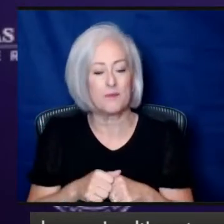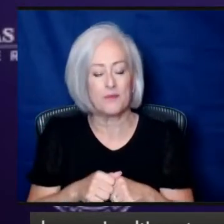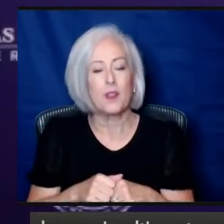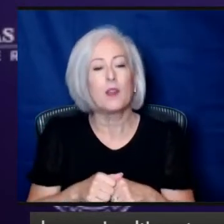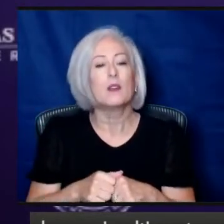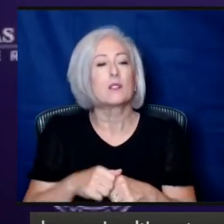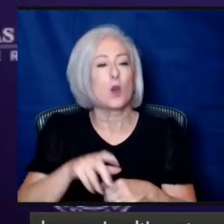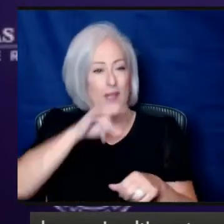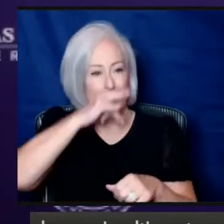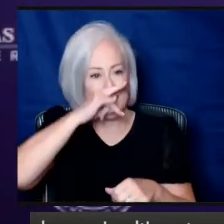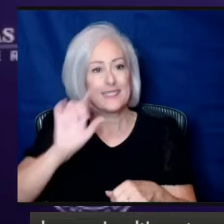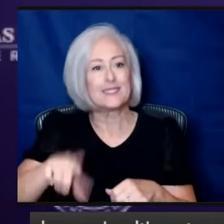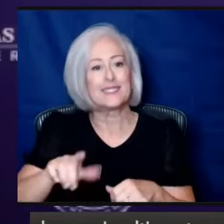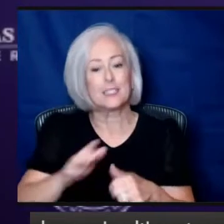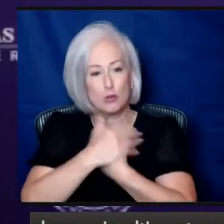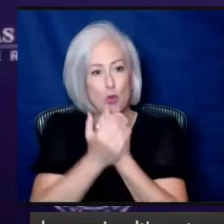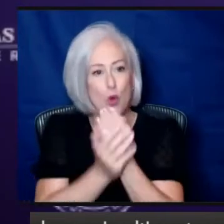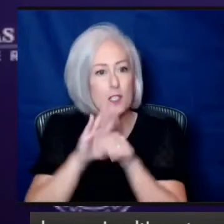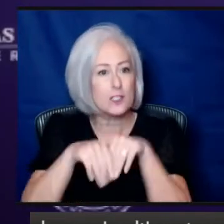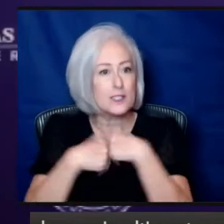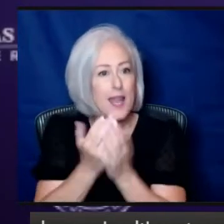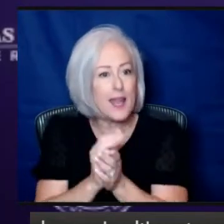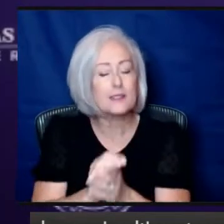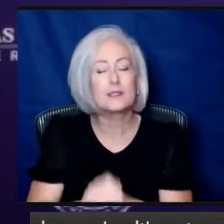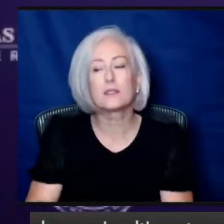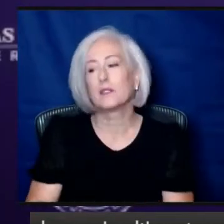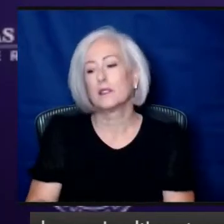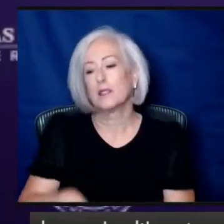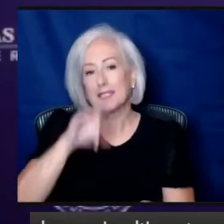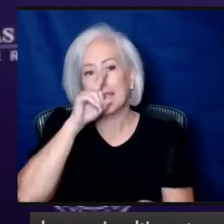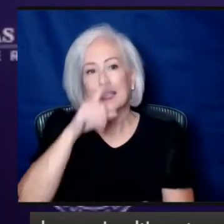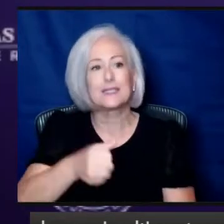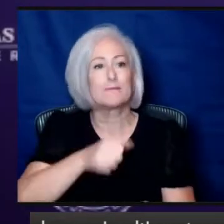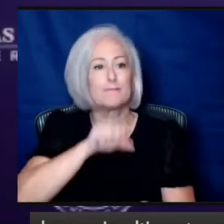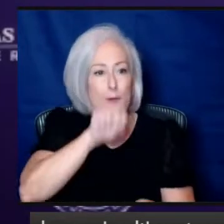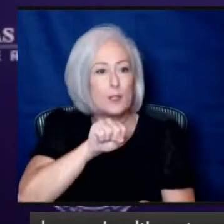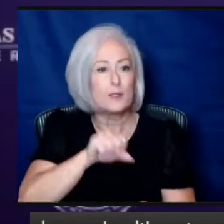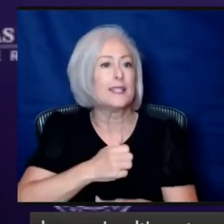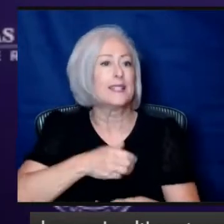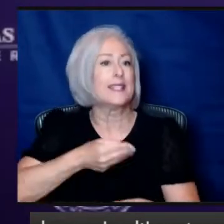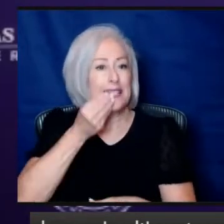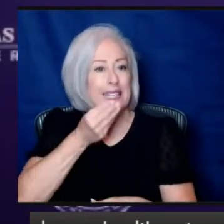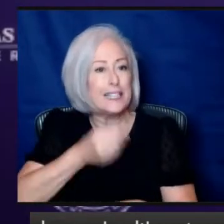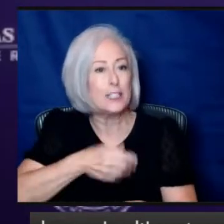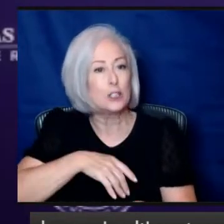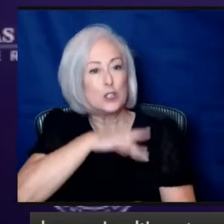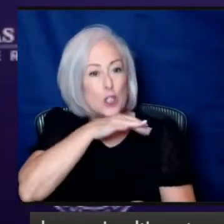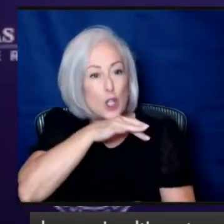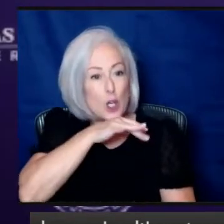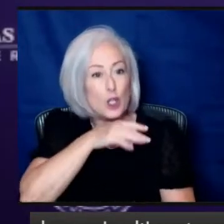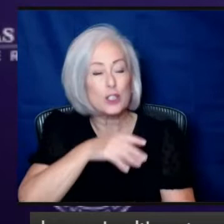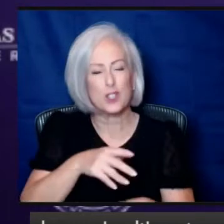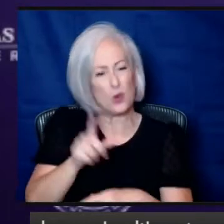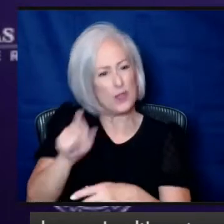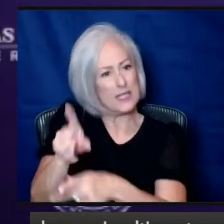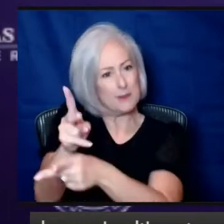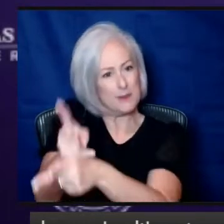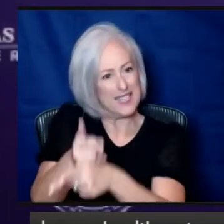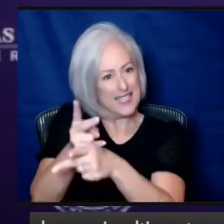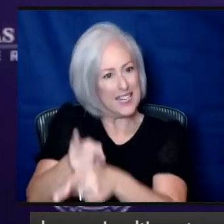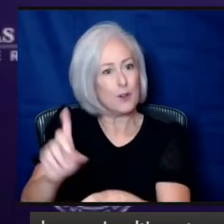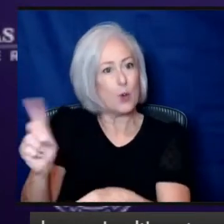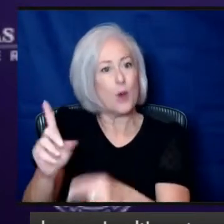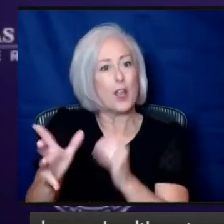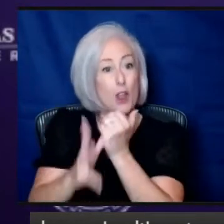putting, obviously, little kids love to put dirt in their mouths and things like that. So that's where we need to be more cautious if they're playing in areas where the stool and